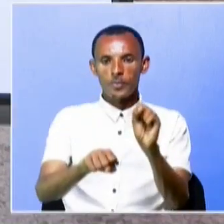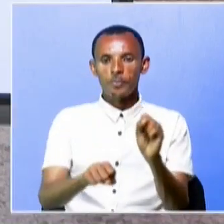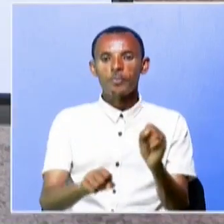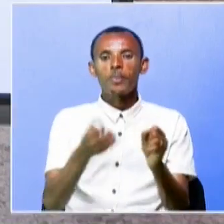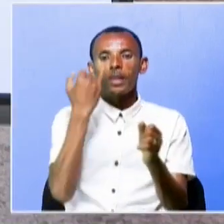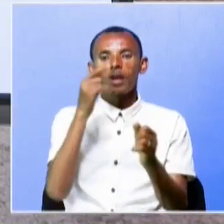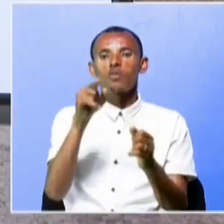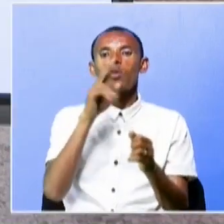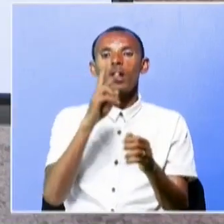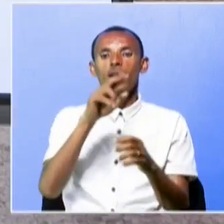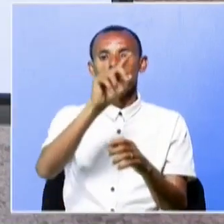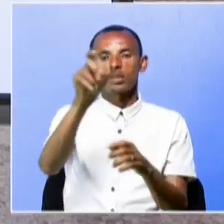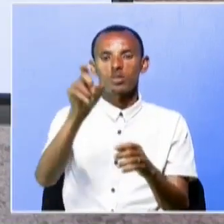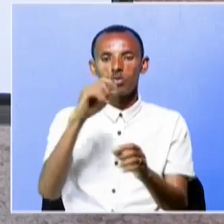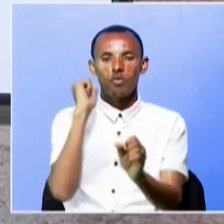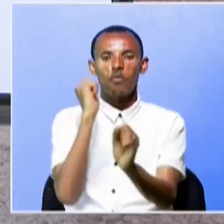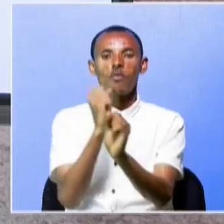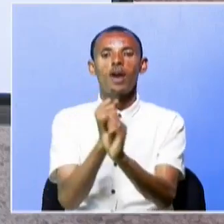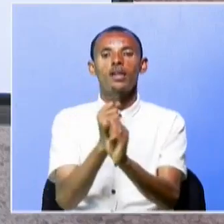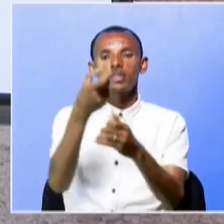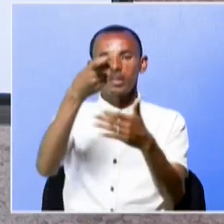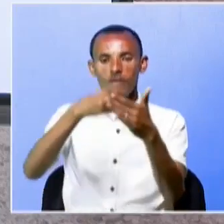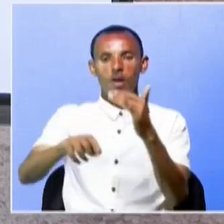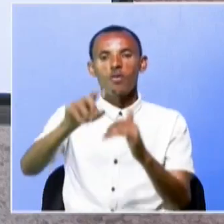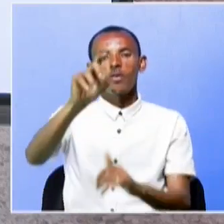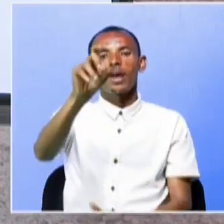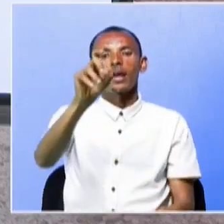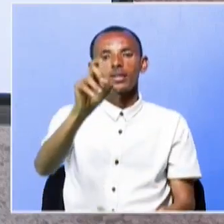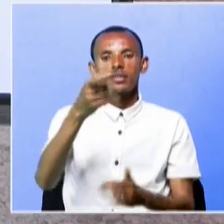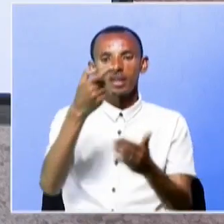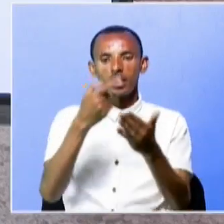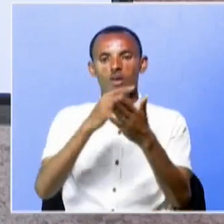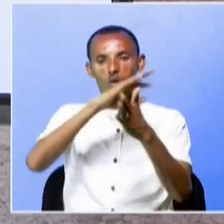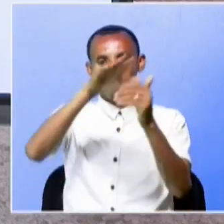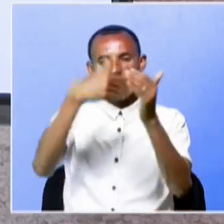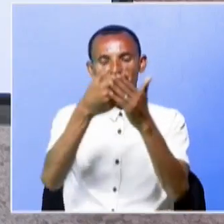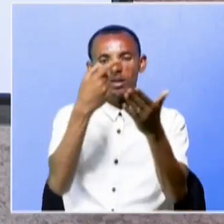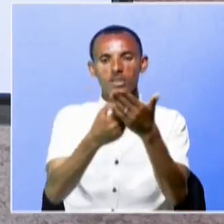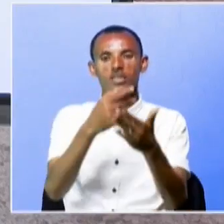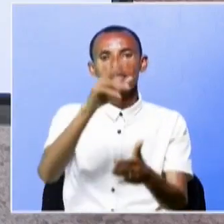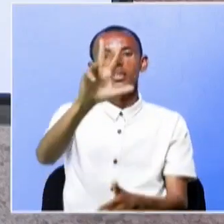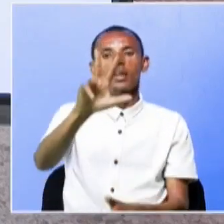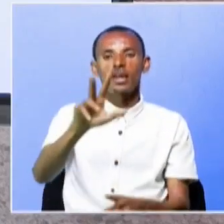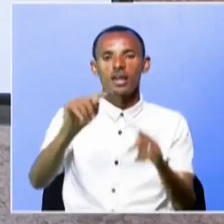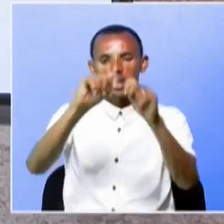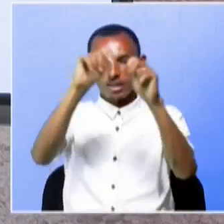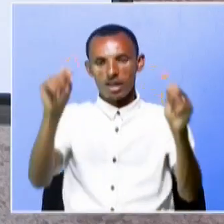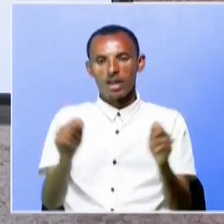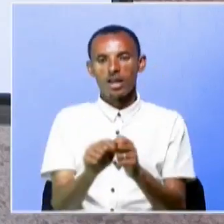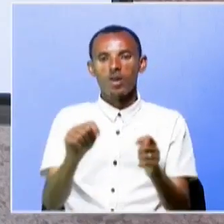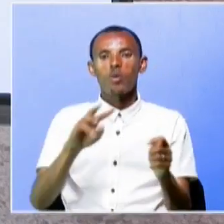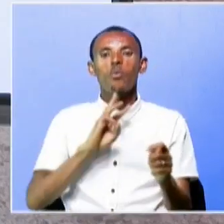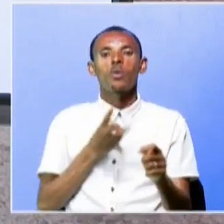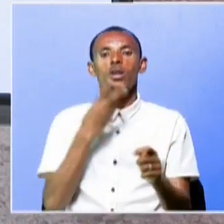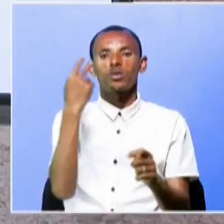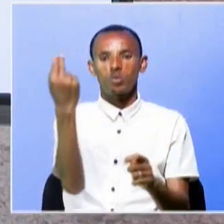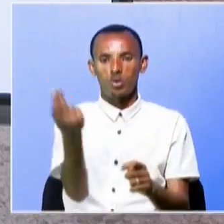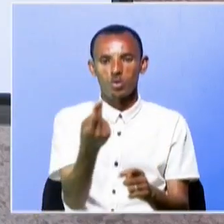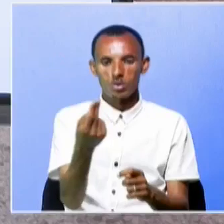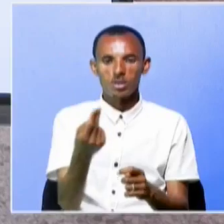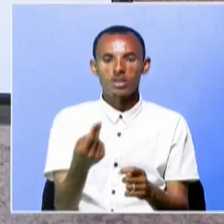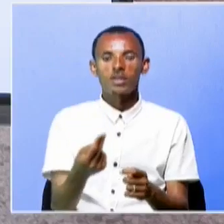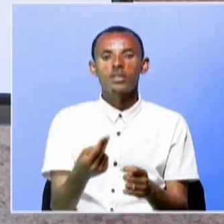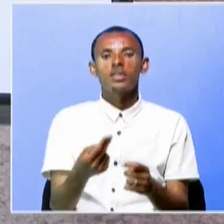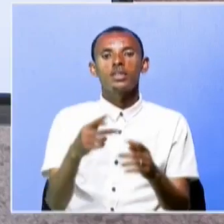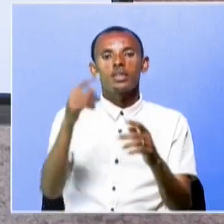if you are asked to find the value of x in all these three cases, we need to apply